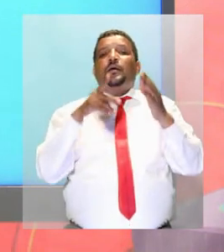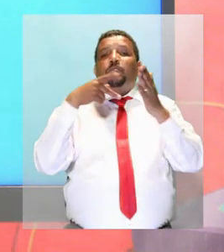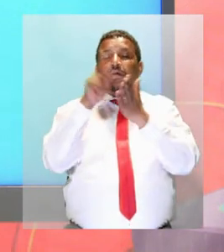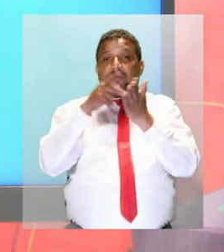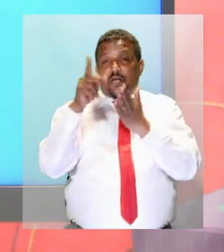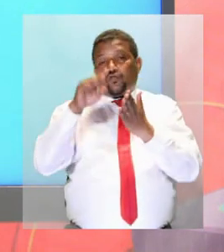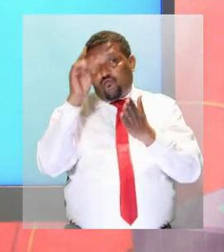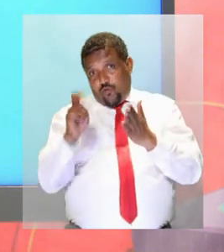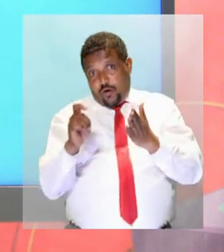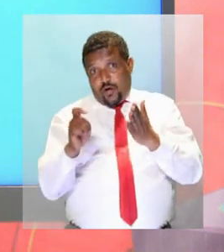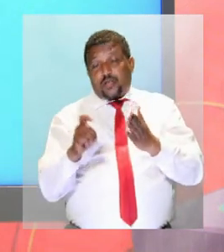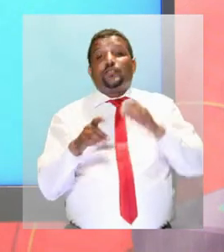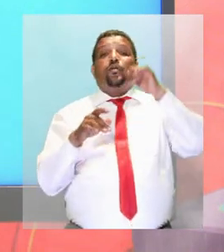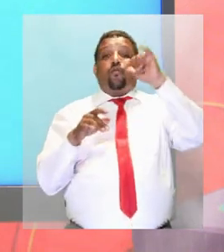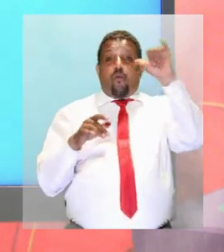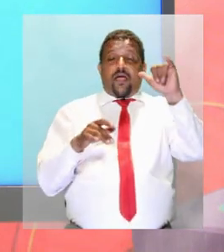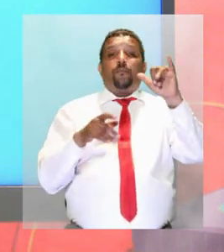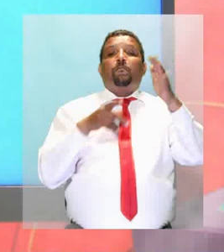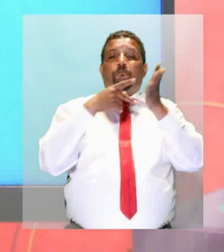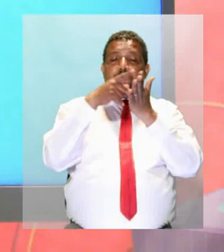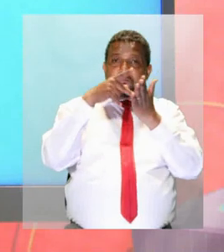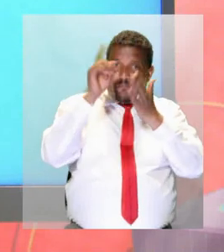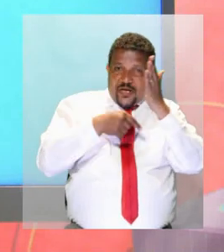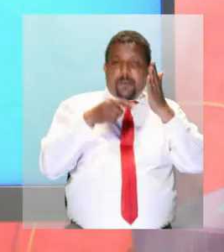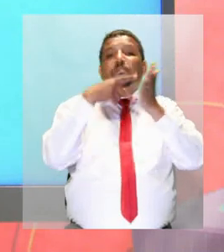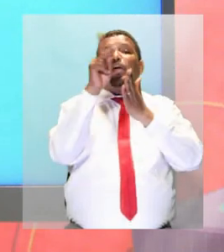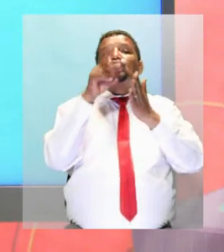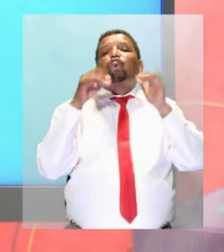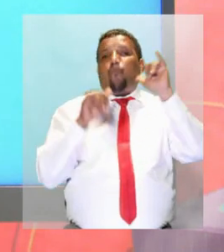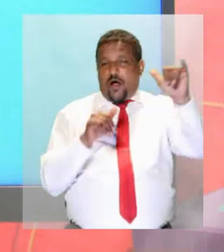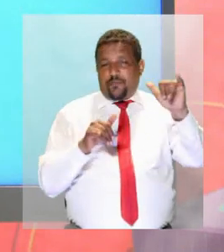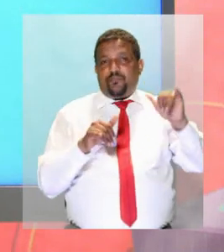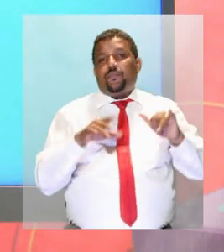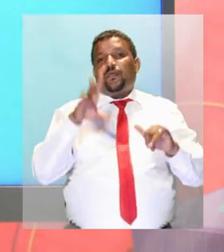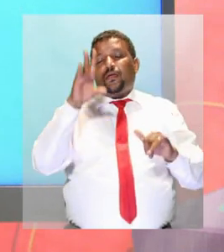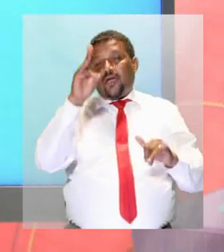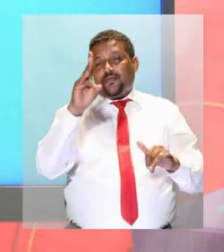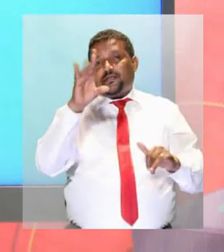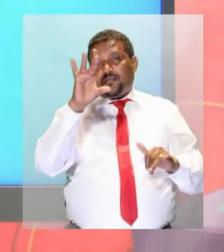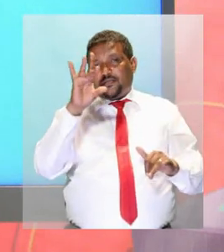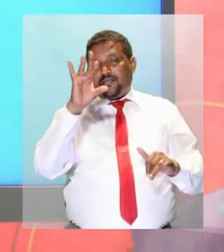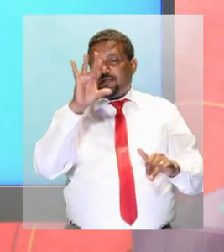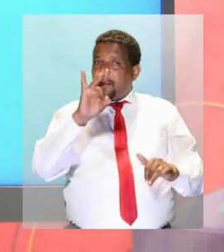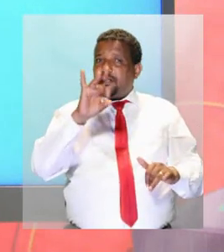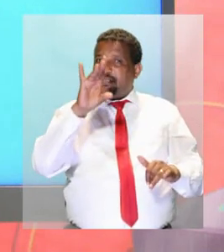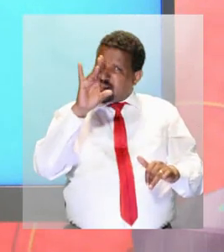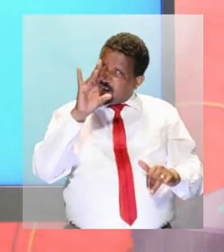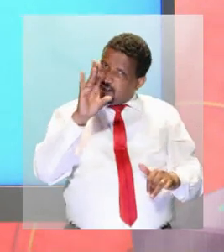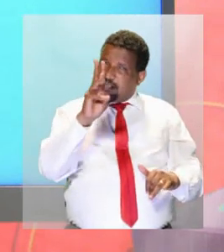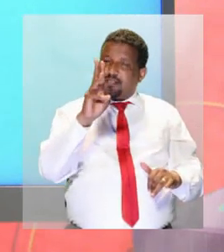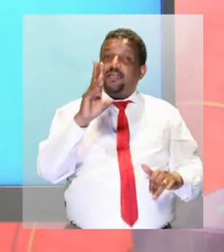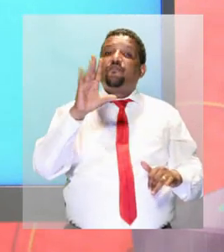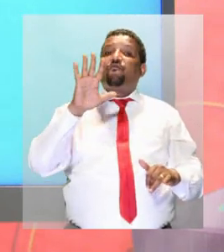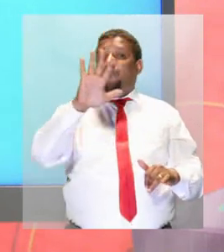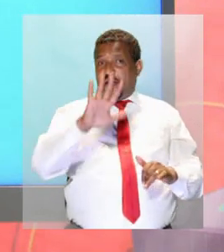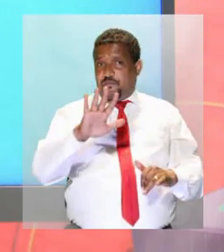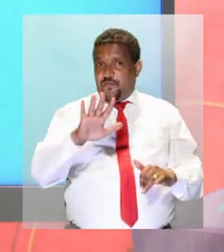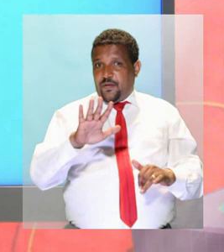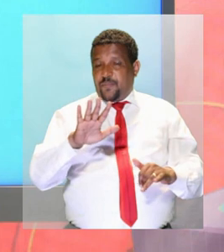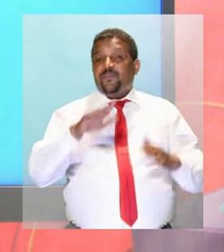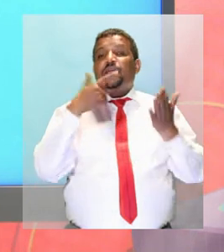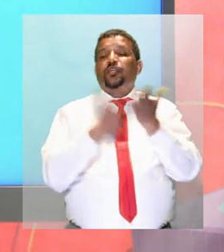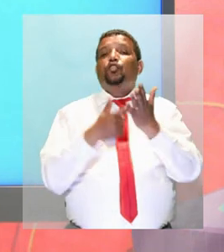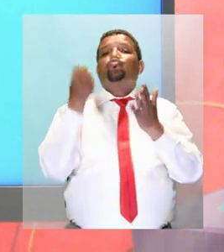Y. Now we do have 10, 8, 7, 6, and 5 in the X side, and we have